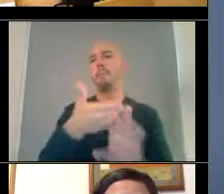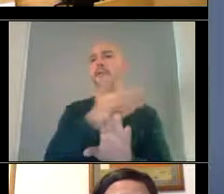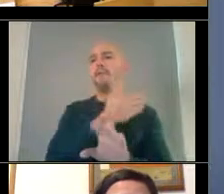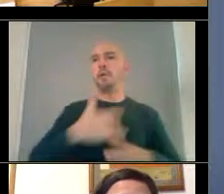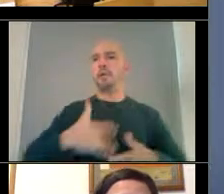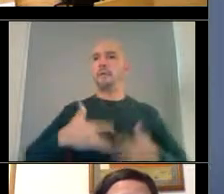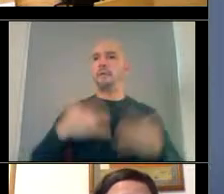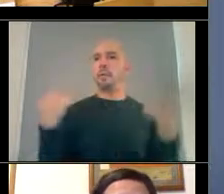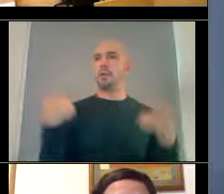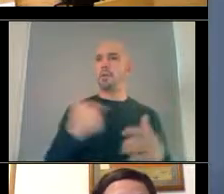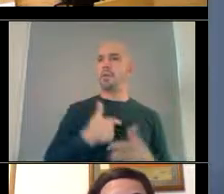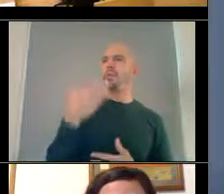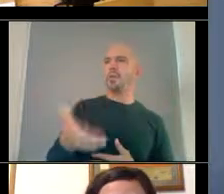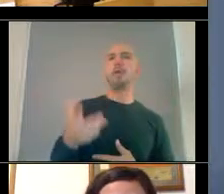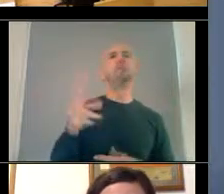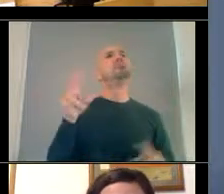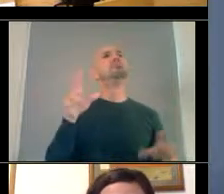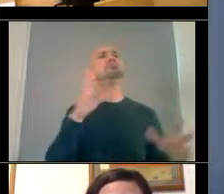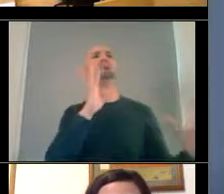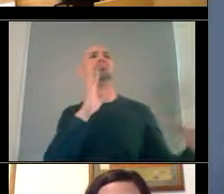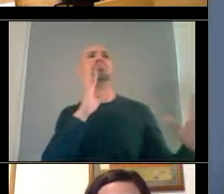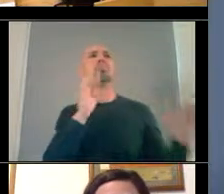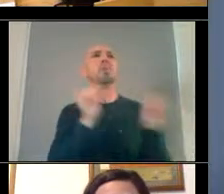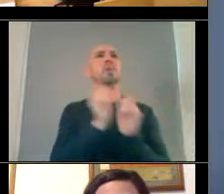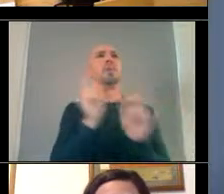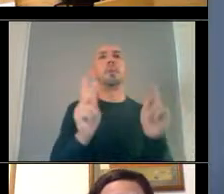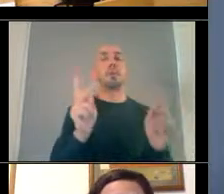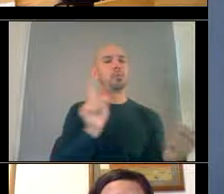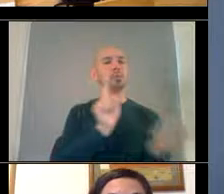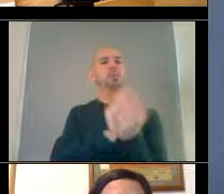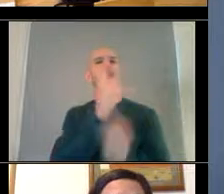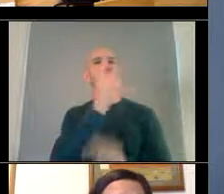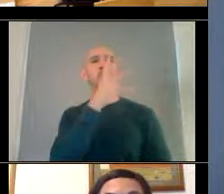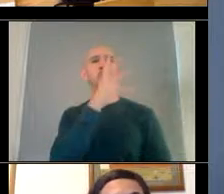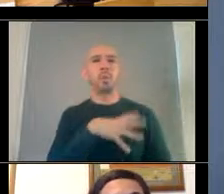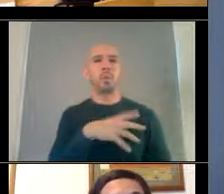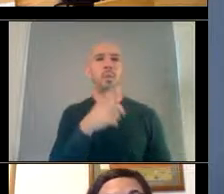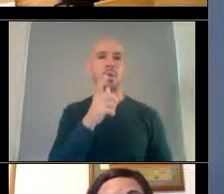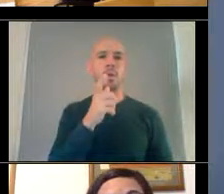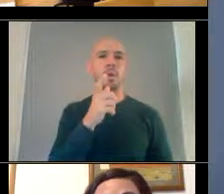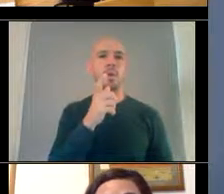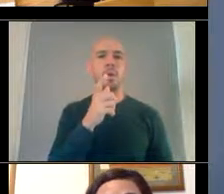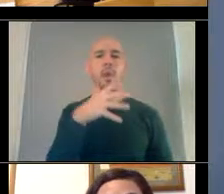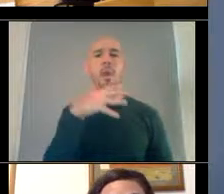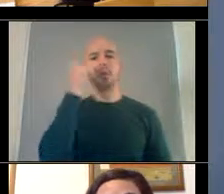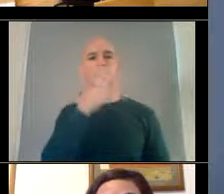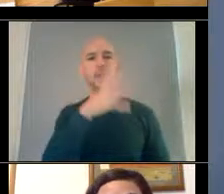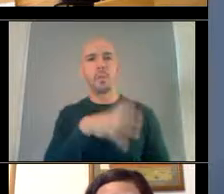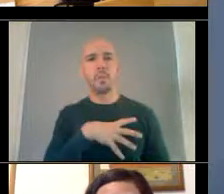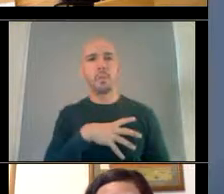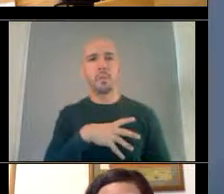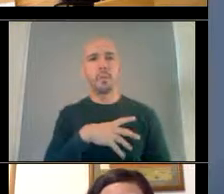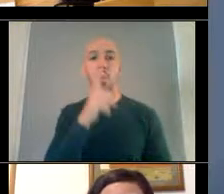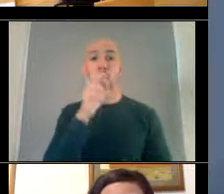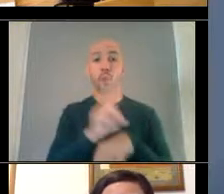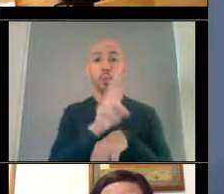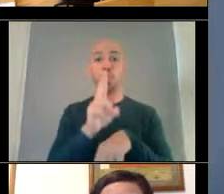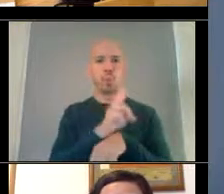started and we were speaking with a woman who you know an elderly woman who uses public